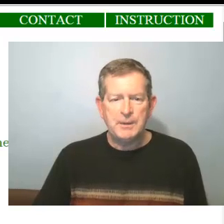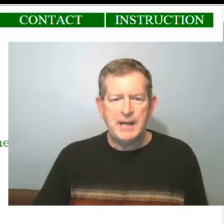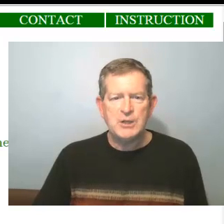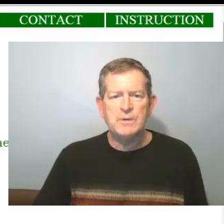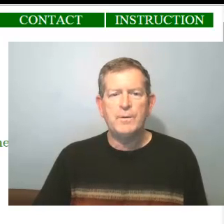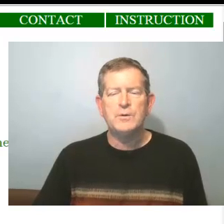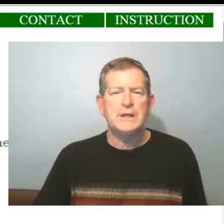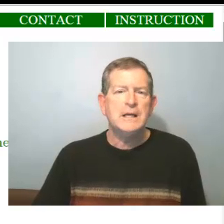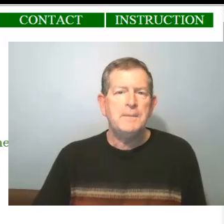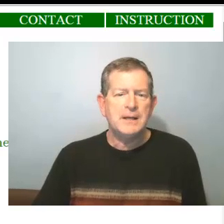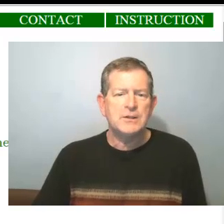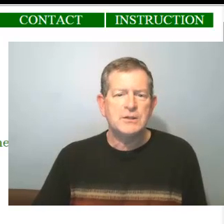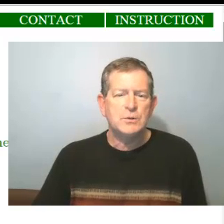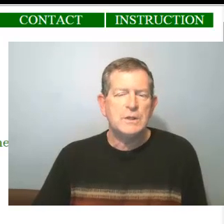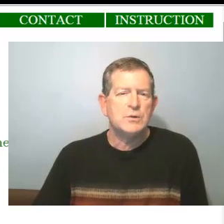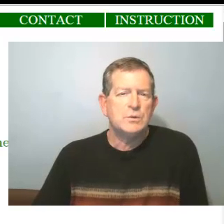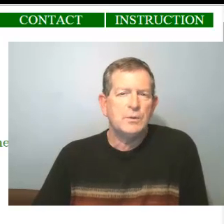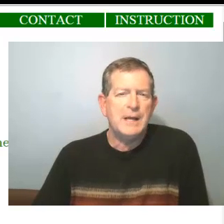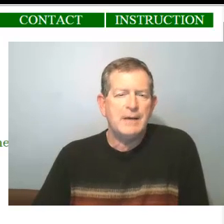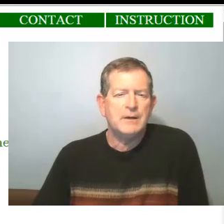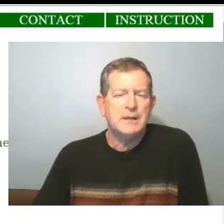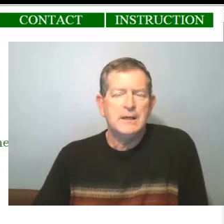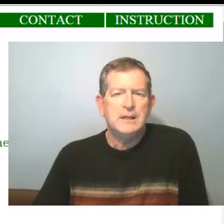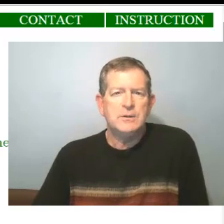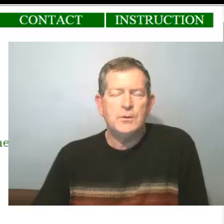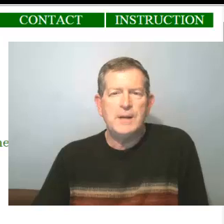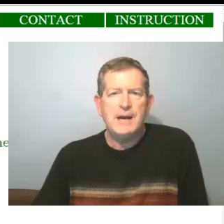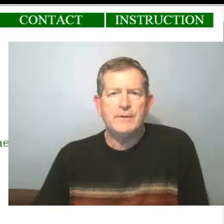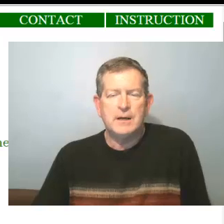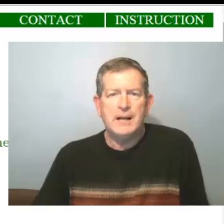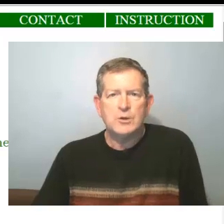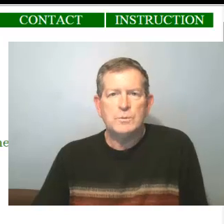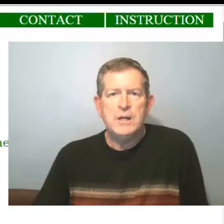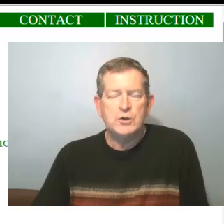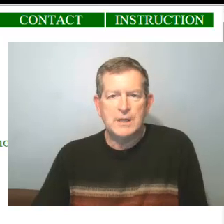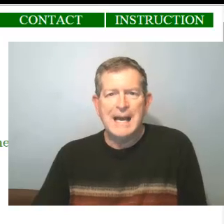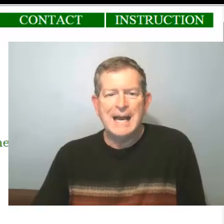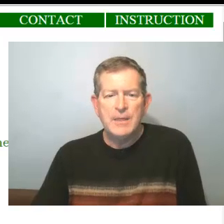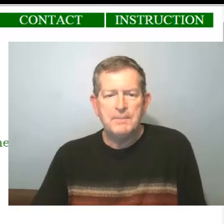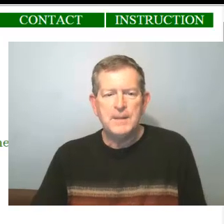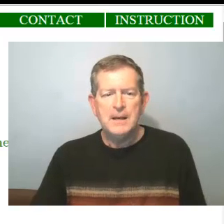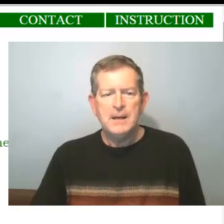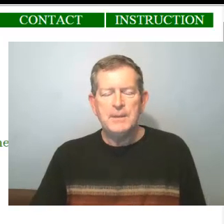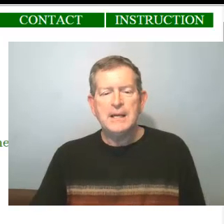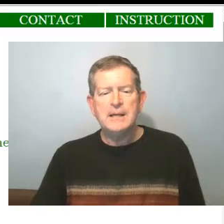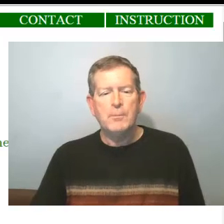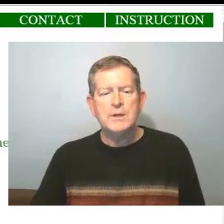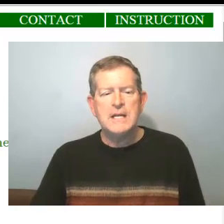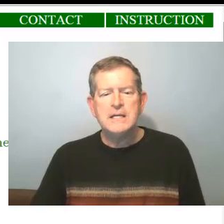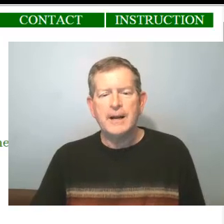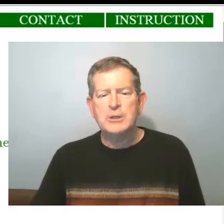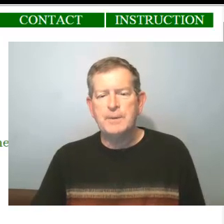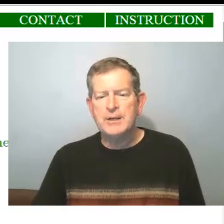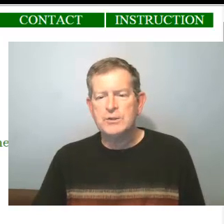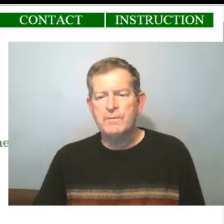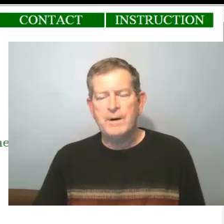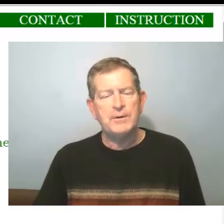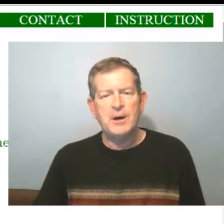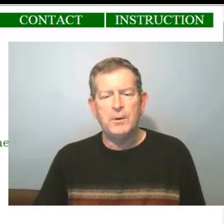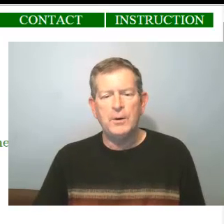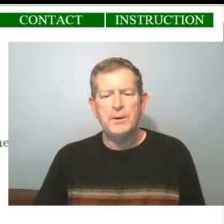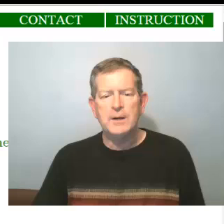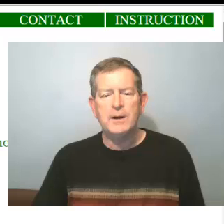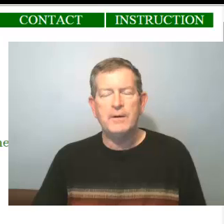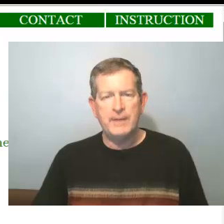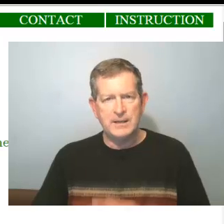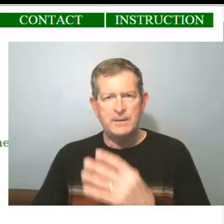there's an explanation for those independent students who don't have a classroom teacher to guide them. But then more detailed explanations are found